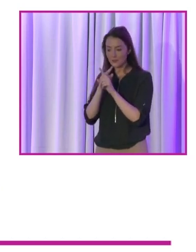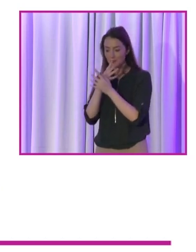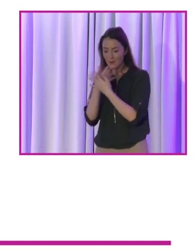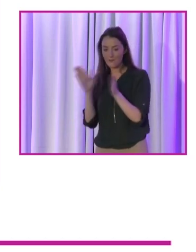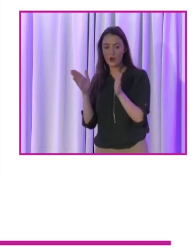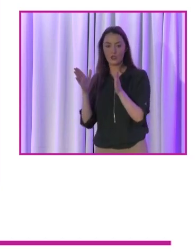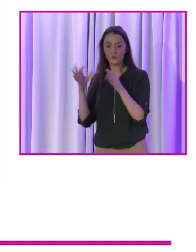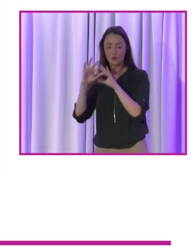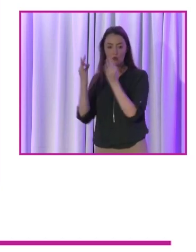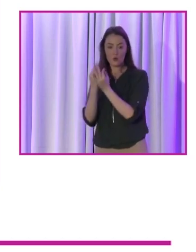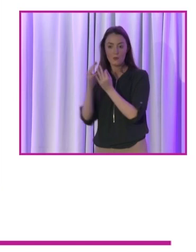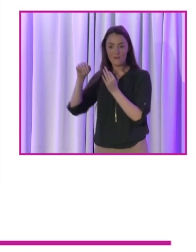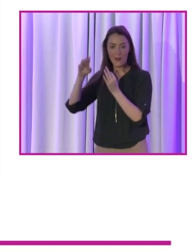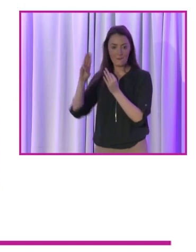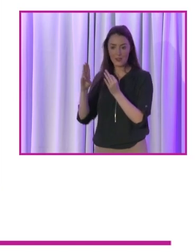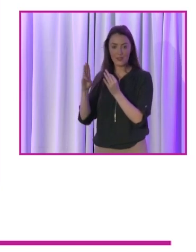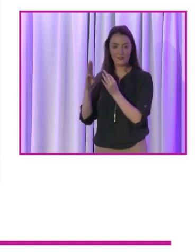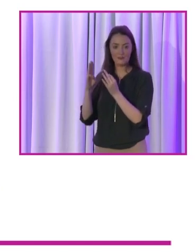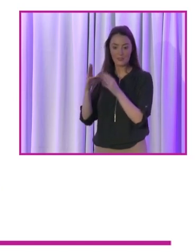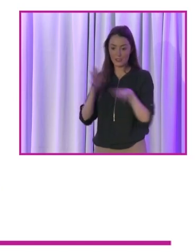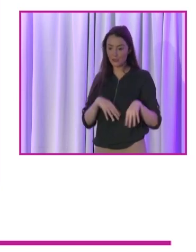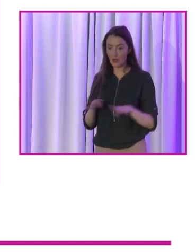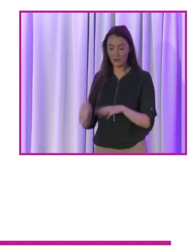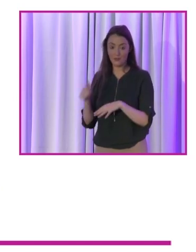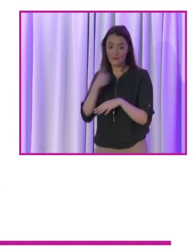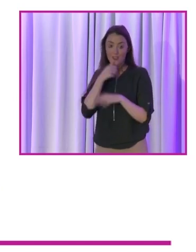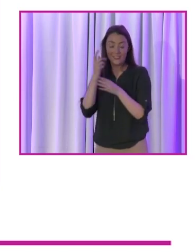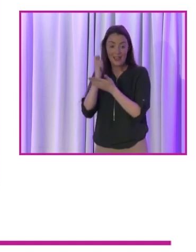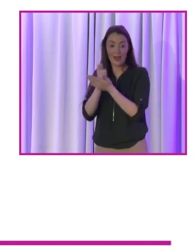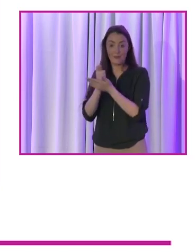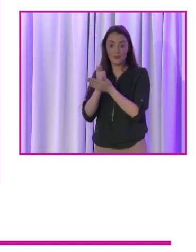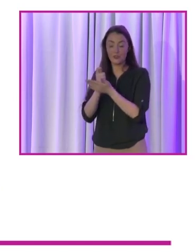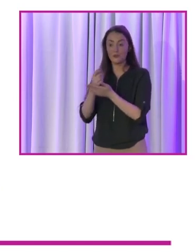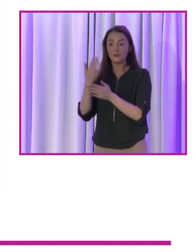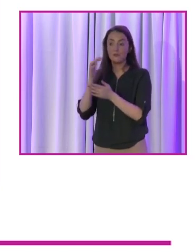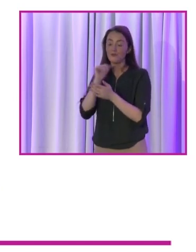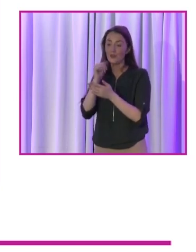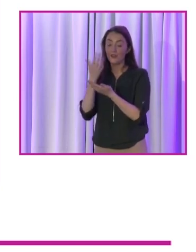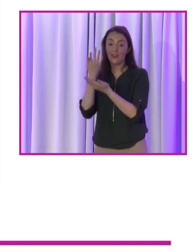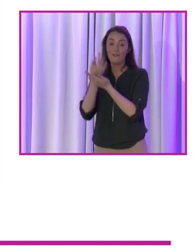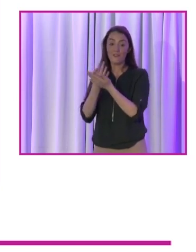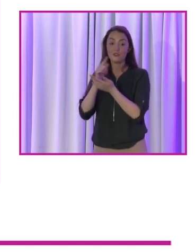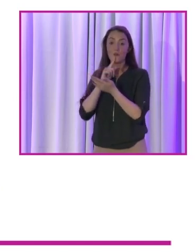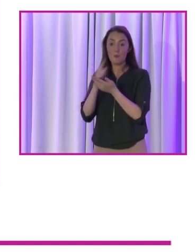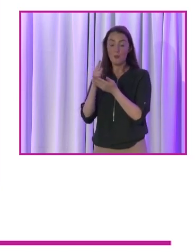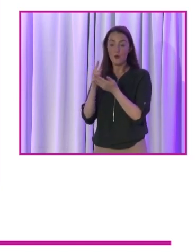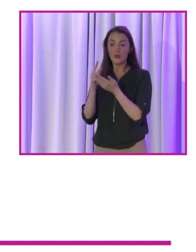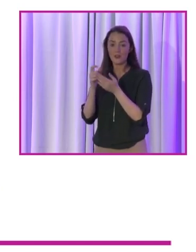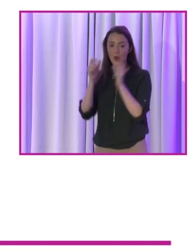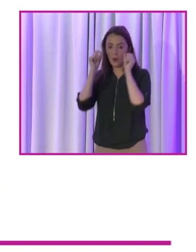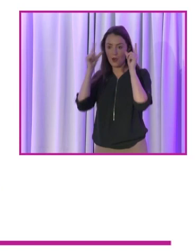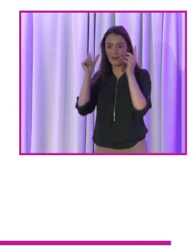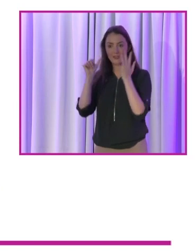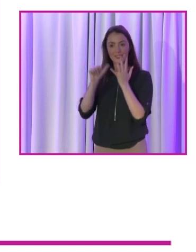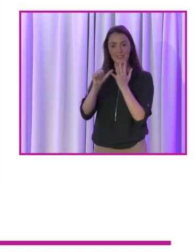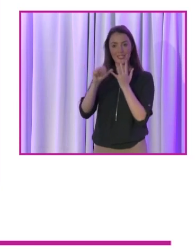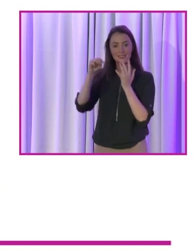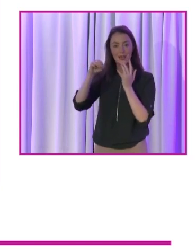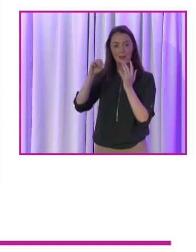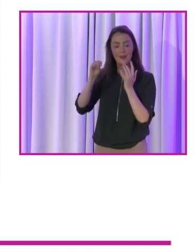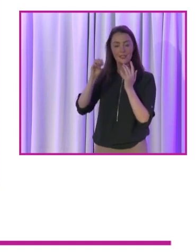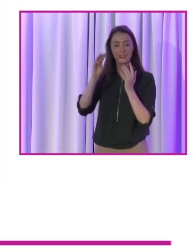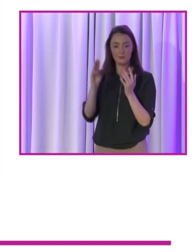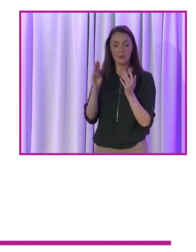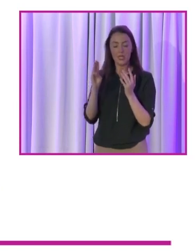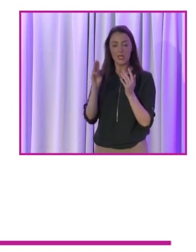elected to Parliament ever in Scotland. Although we don't have official figures, we're aware of at least 6 MSPs